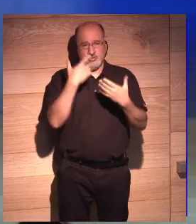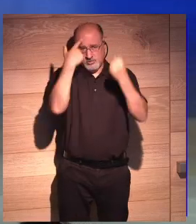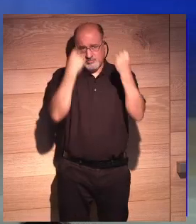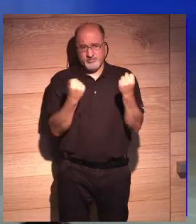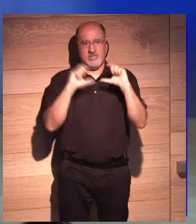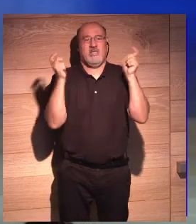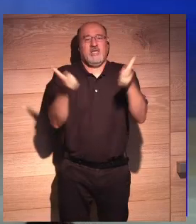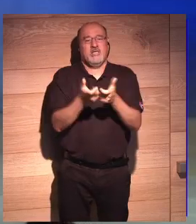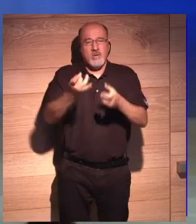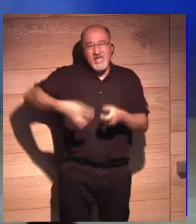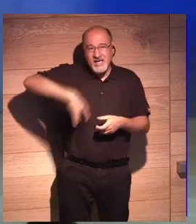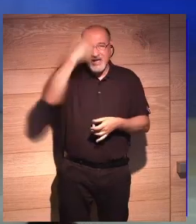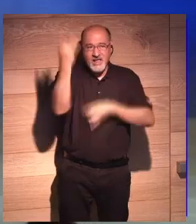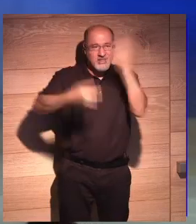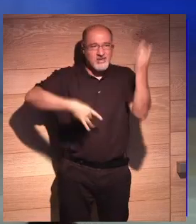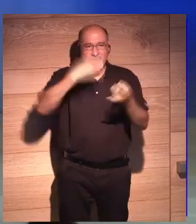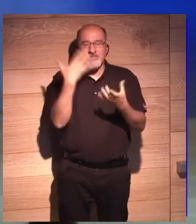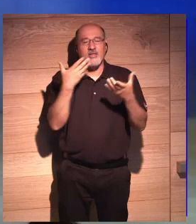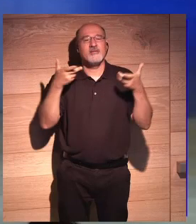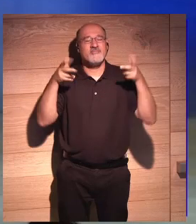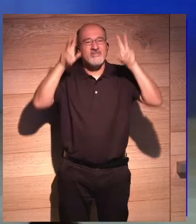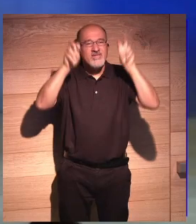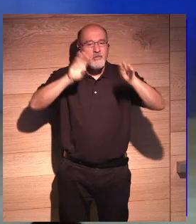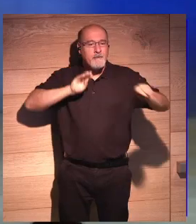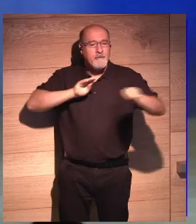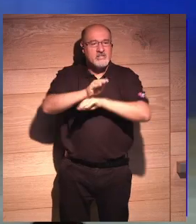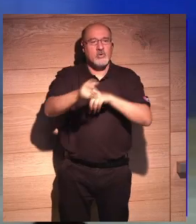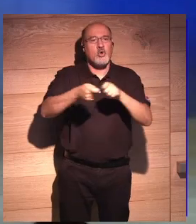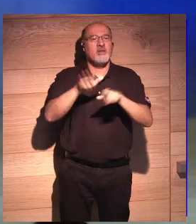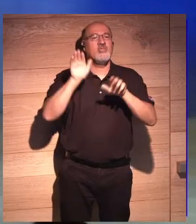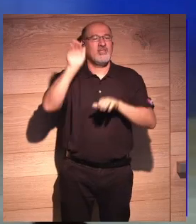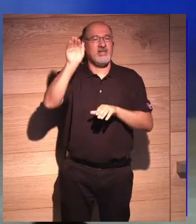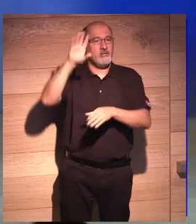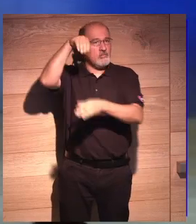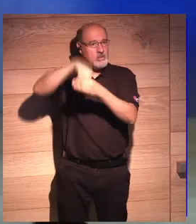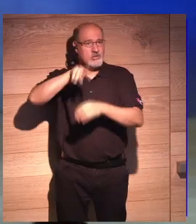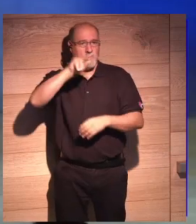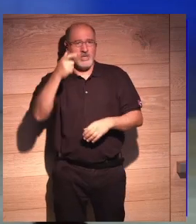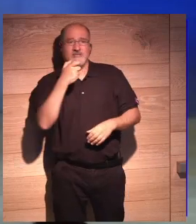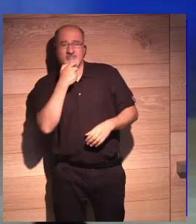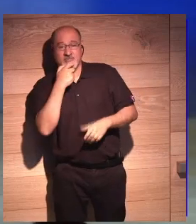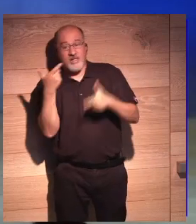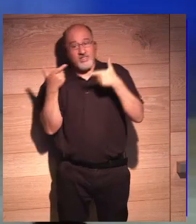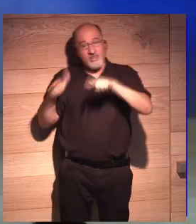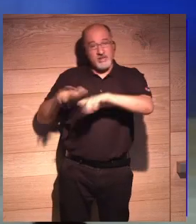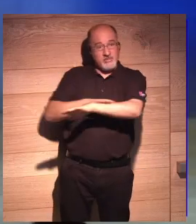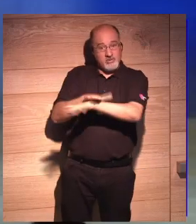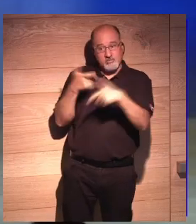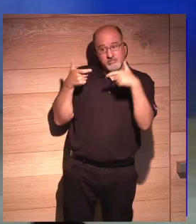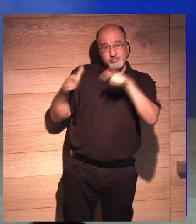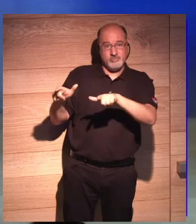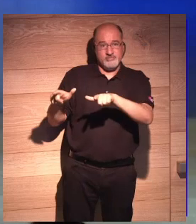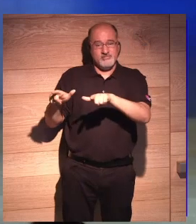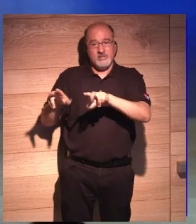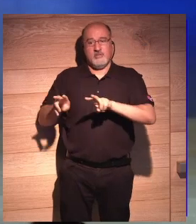UK Department for International Trade. That's a UK department which exists to help international businesses